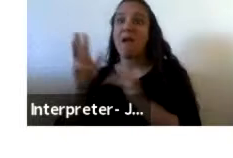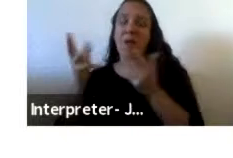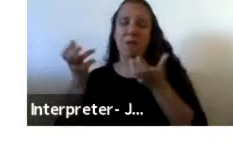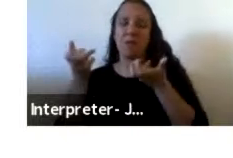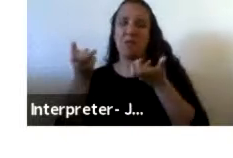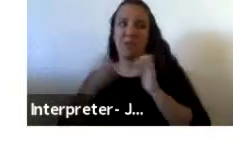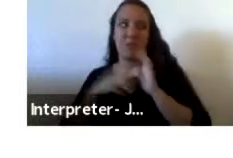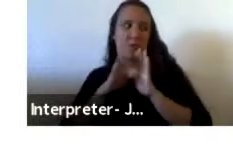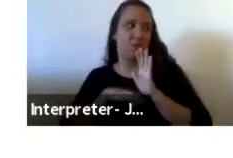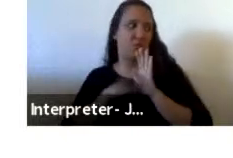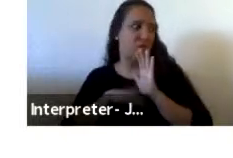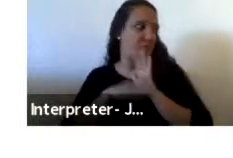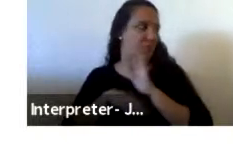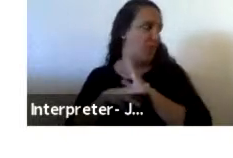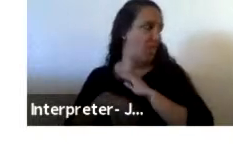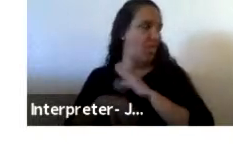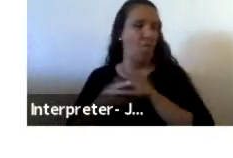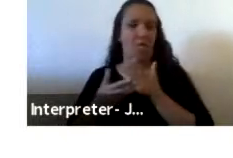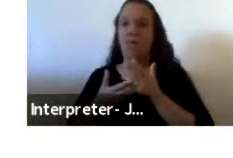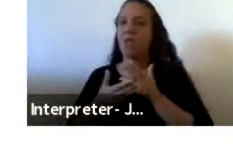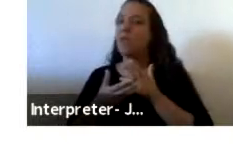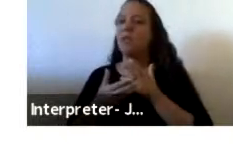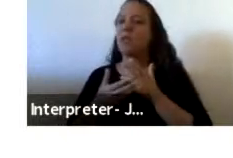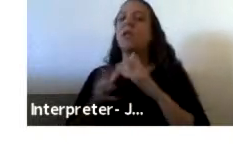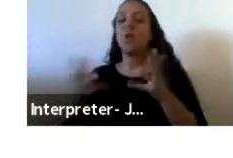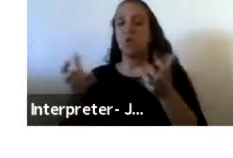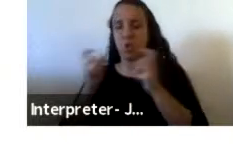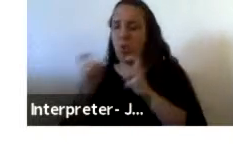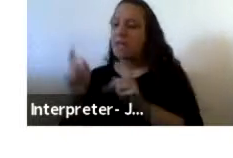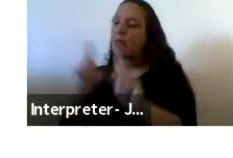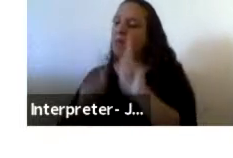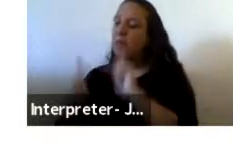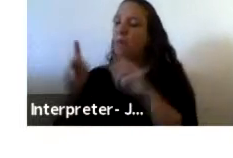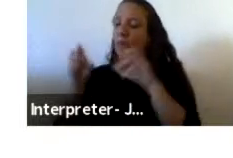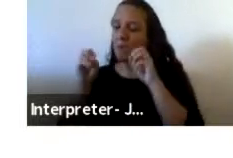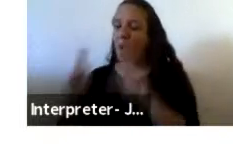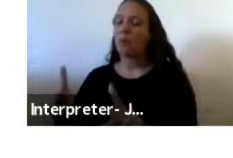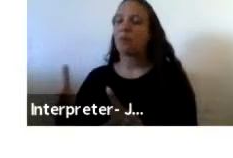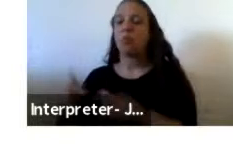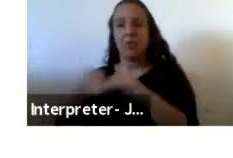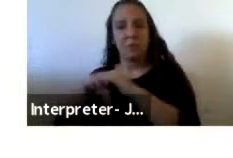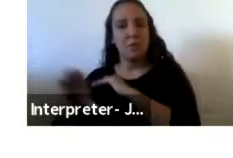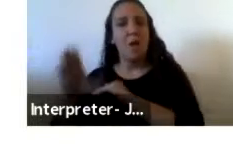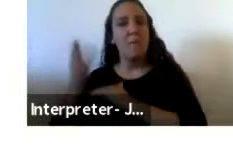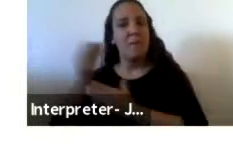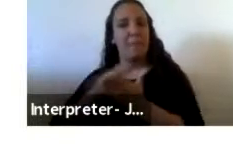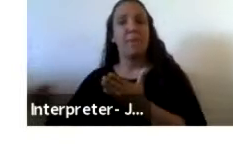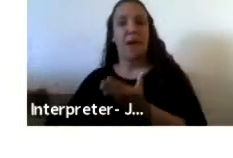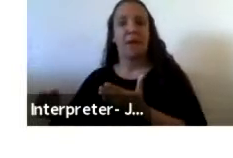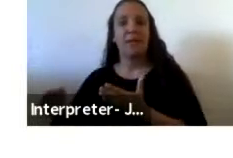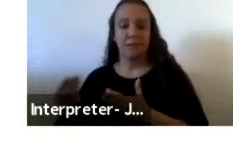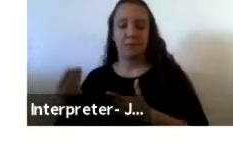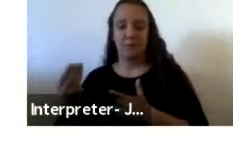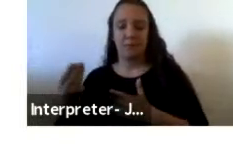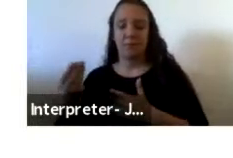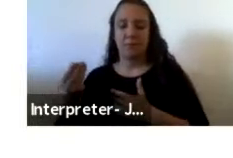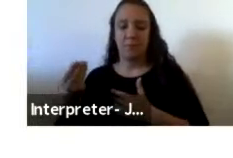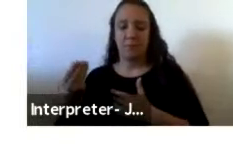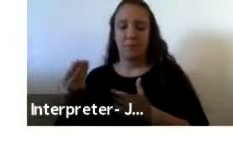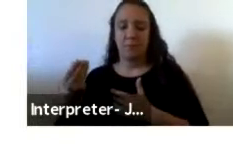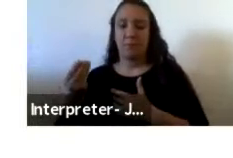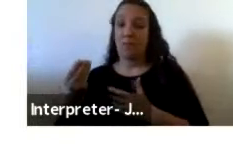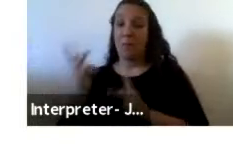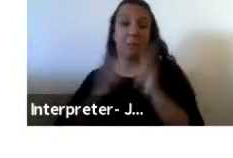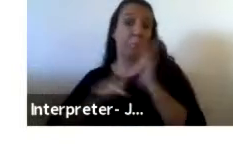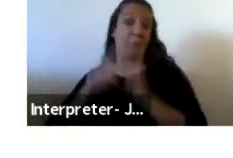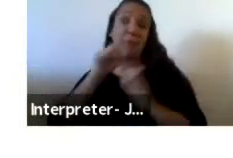brand. What you want to do is give people an opportunity to come in and buy. I know that there's people that actually love the coupons.